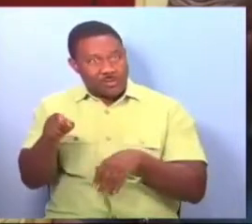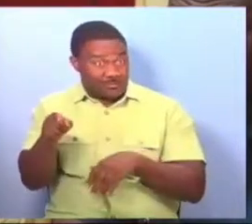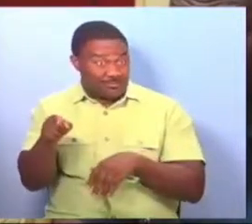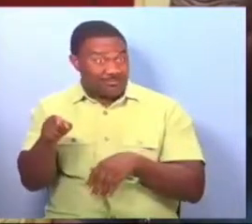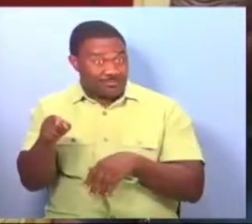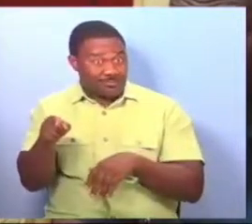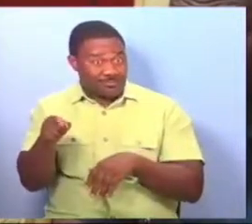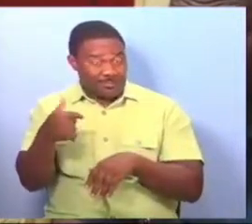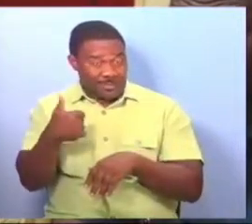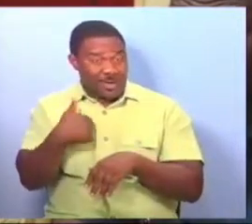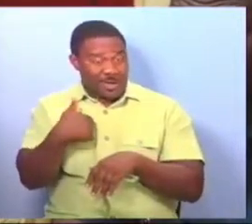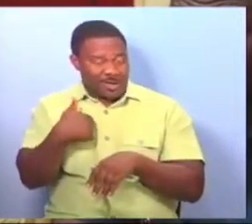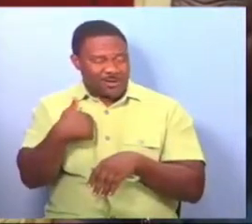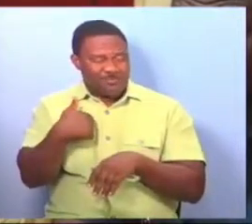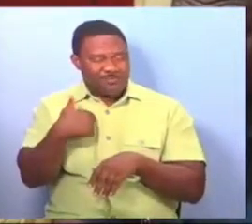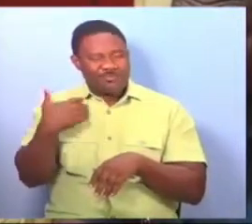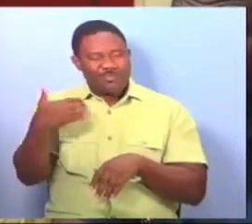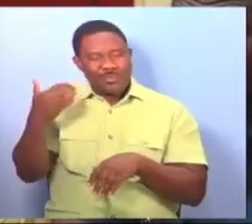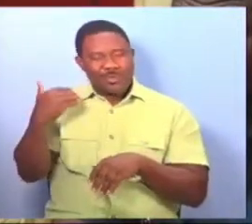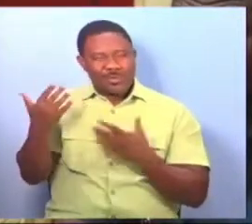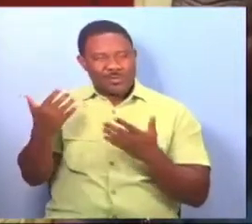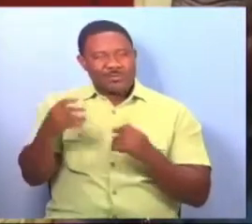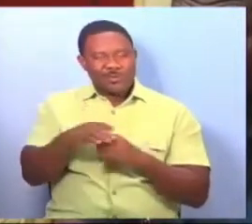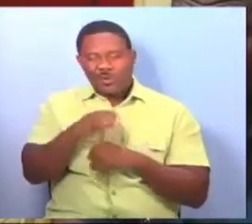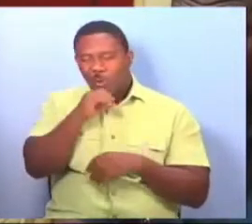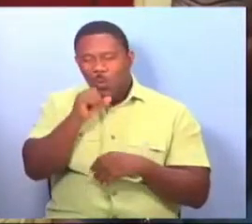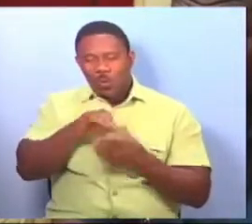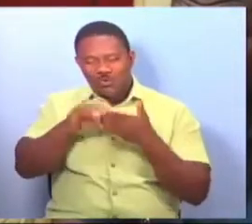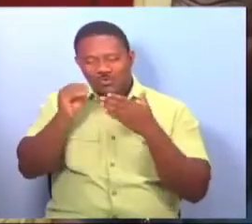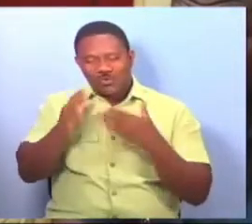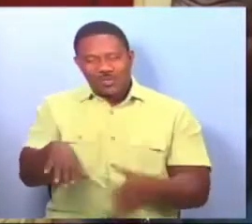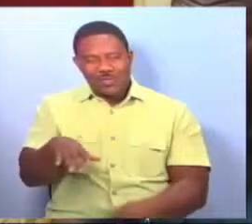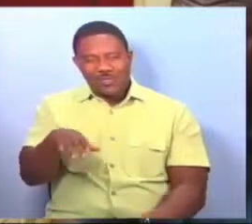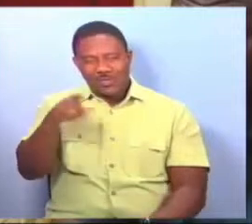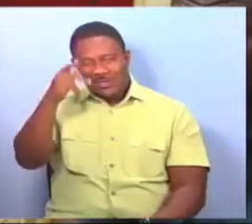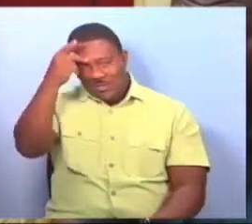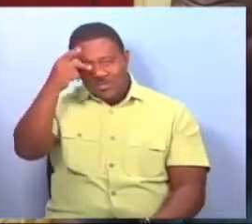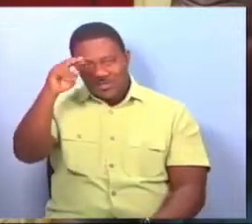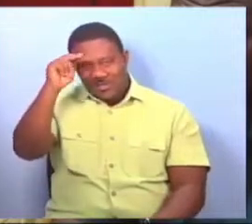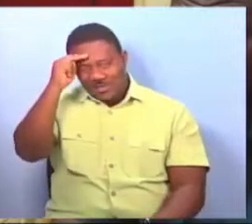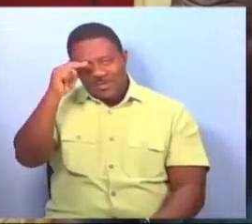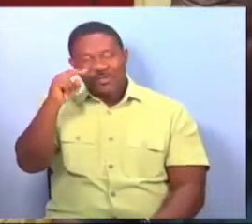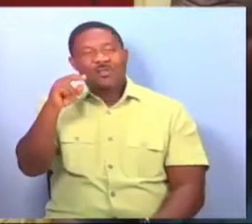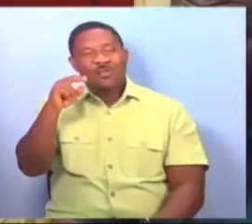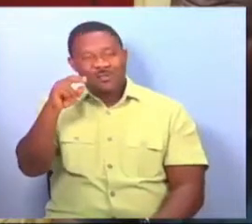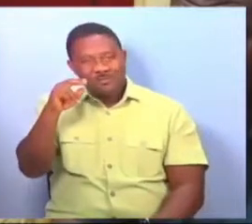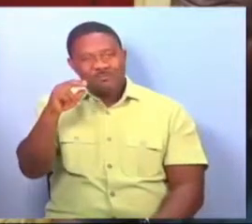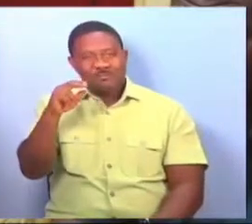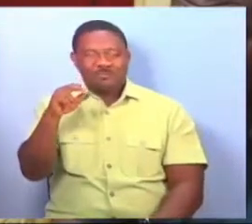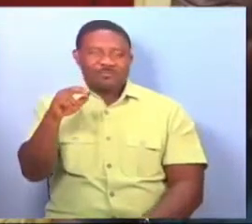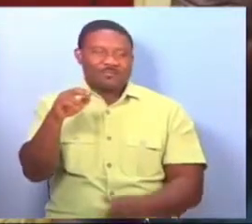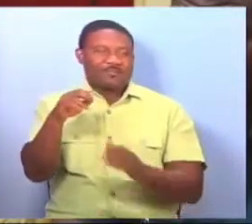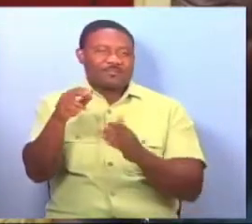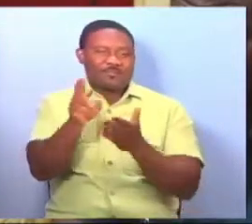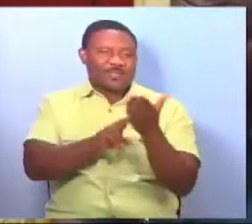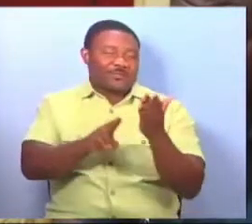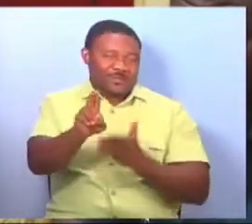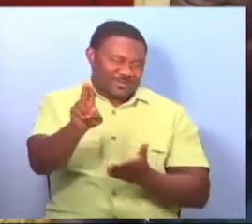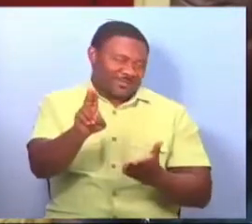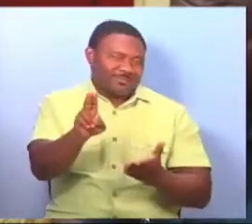I'm also a product or an alumni of Kwame Nkrumah University of